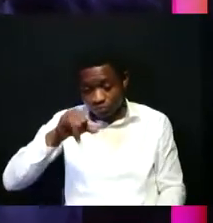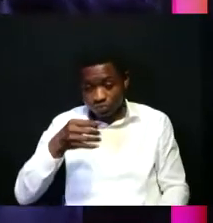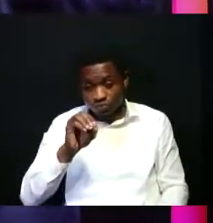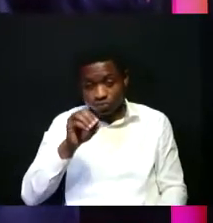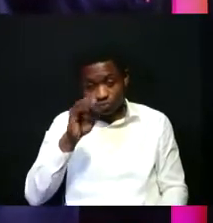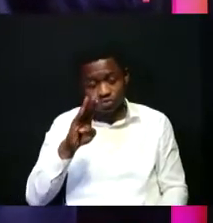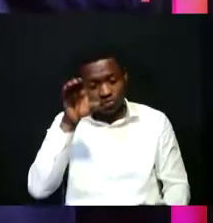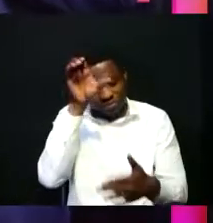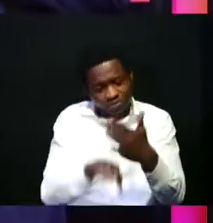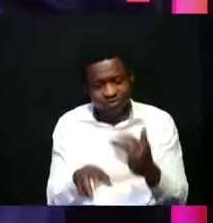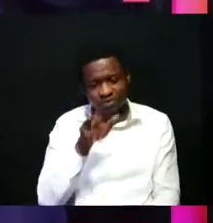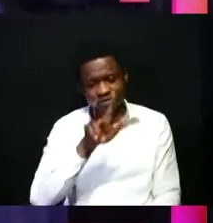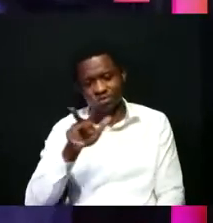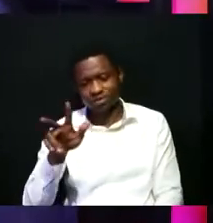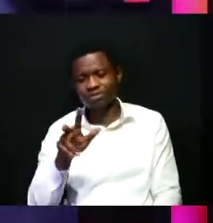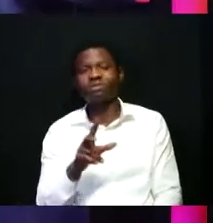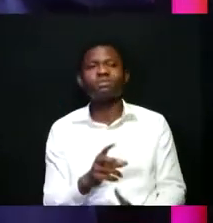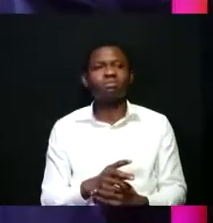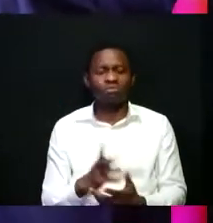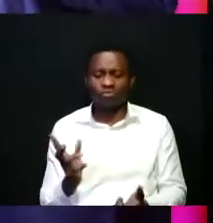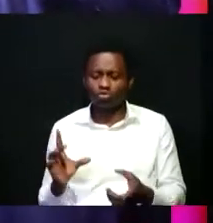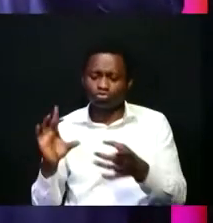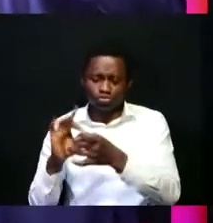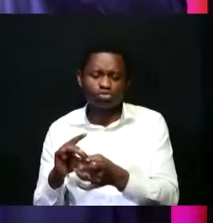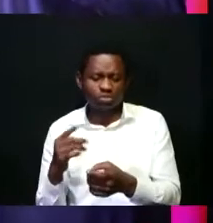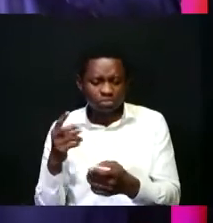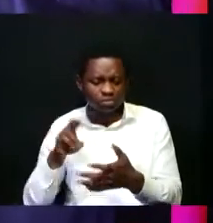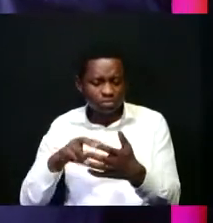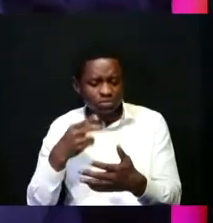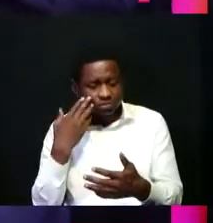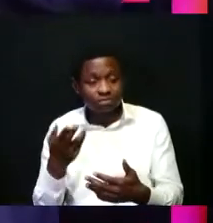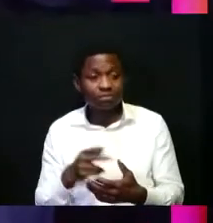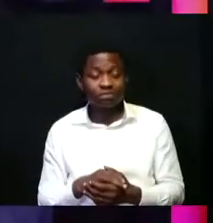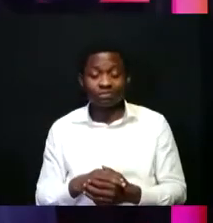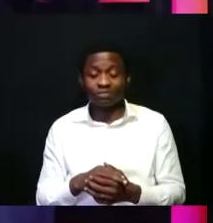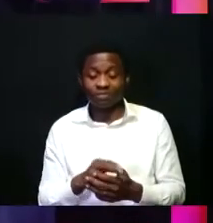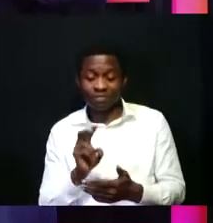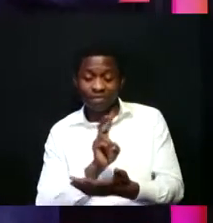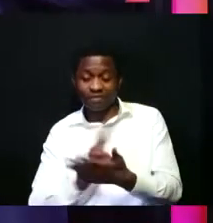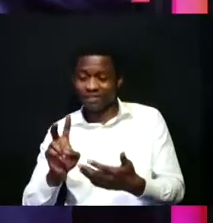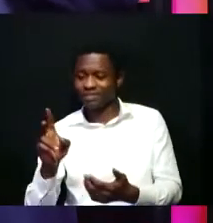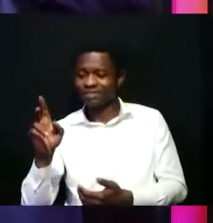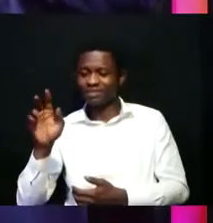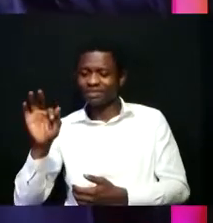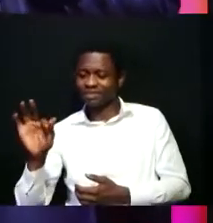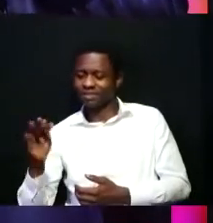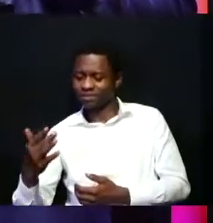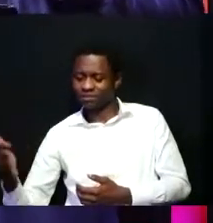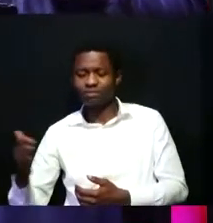33. Let's go and join Elihu. From verse